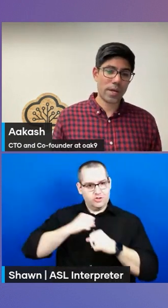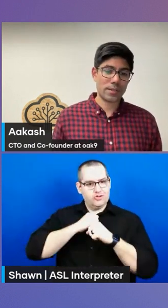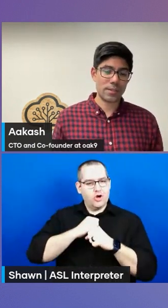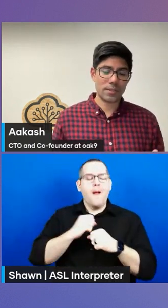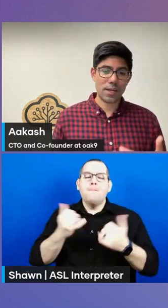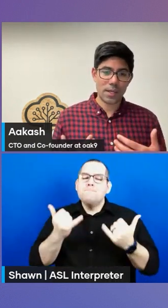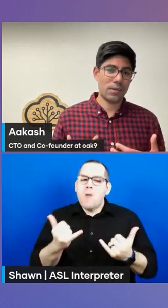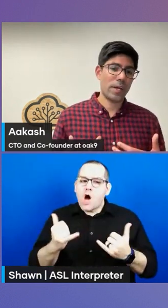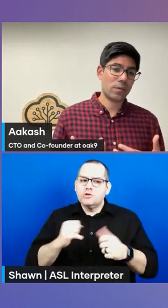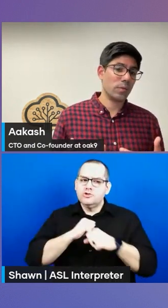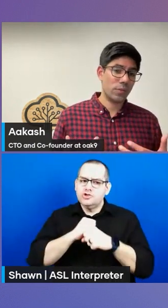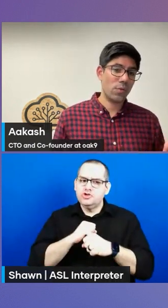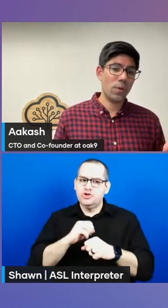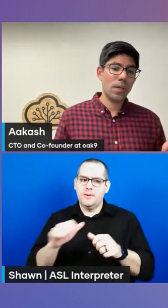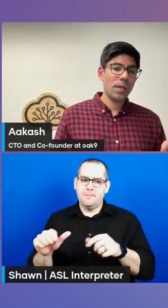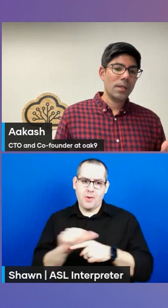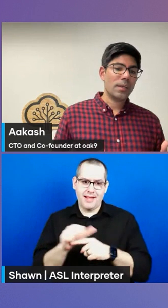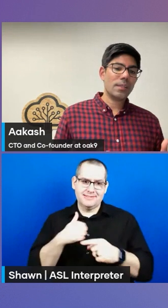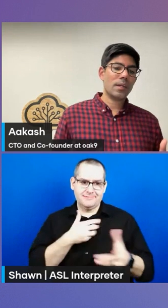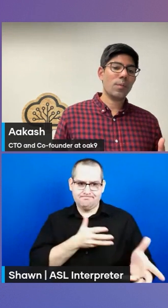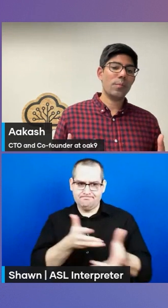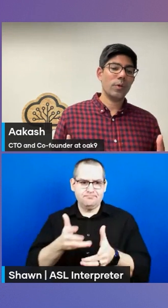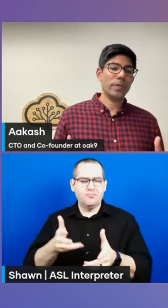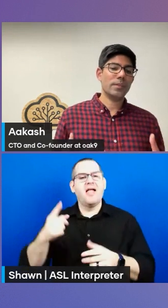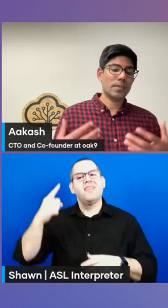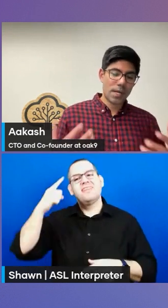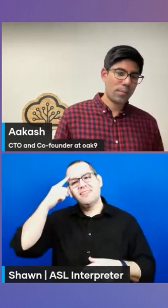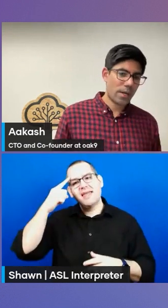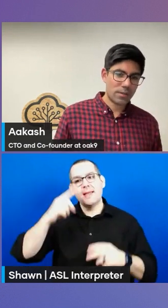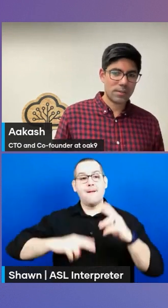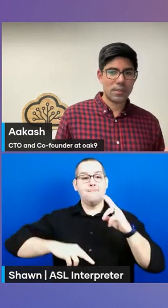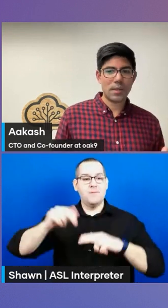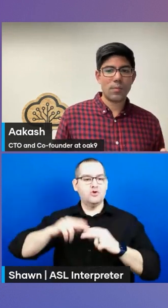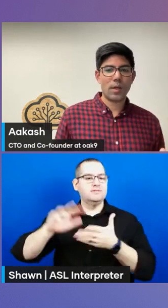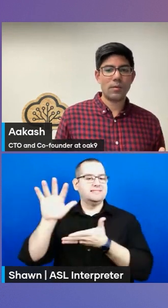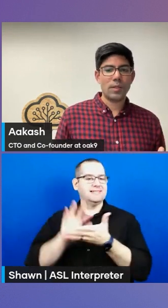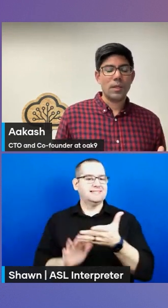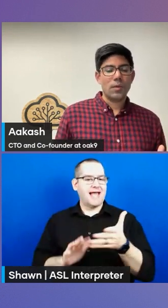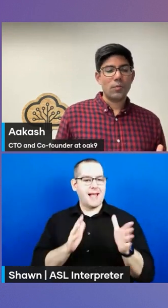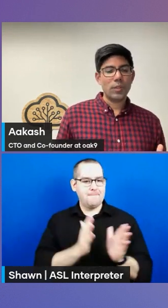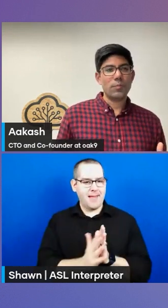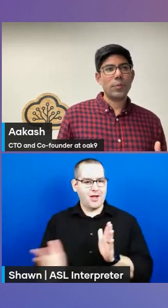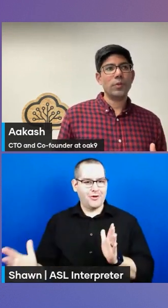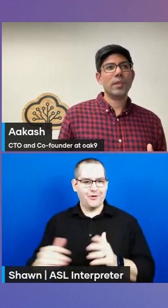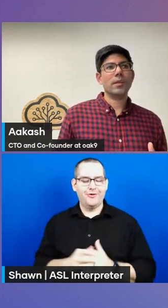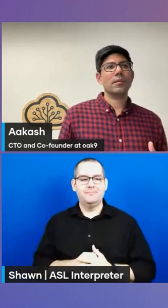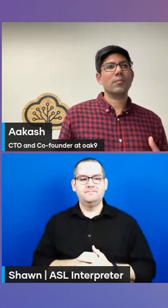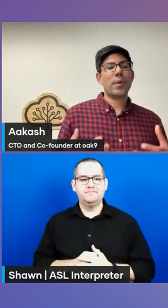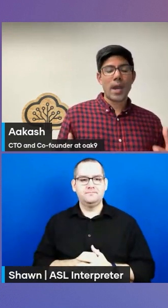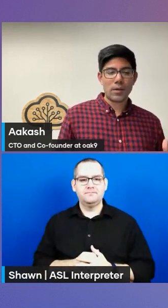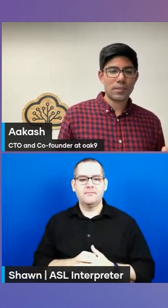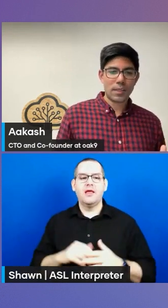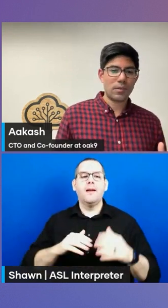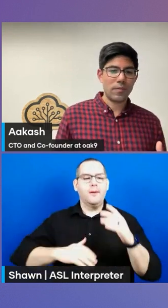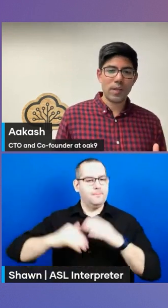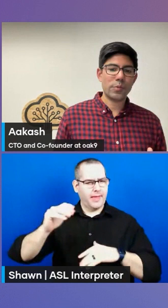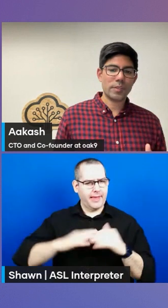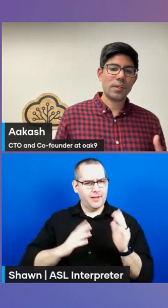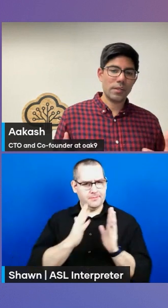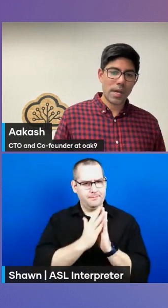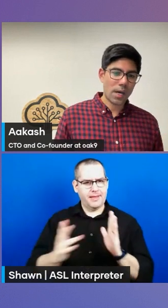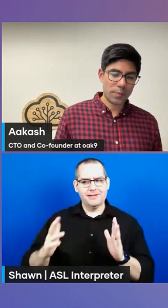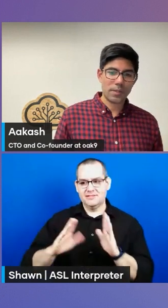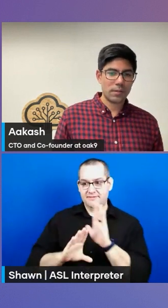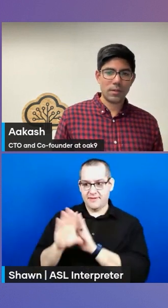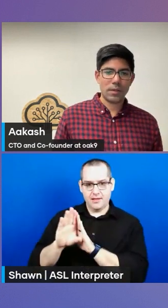security practices that I interact with do, they think about building design patterns. They think about really building patterns that their developers